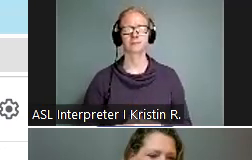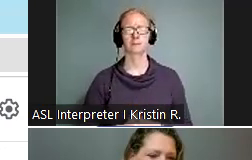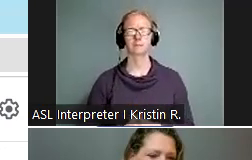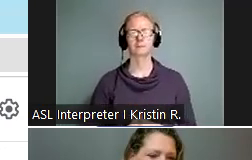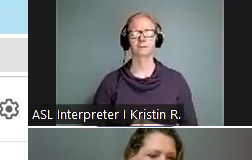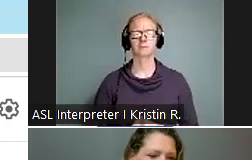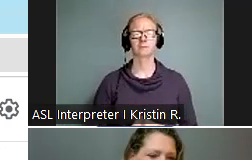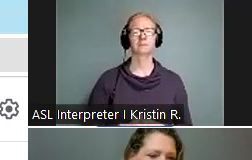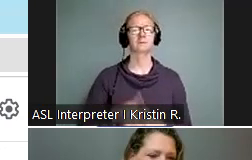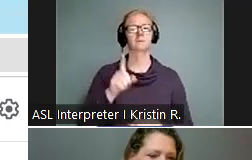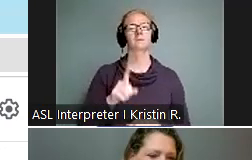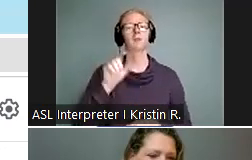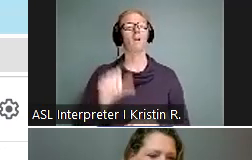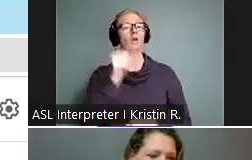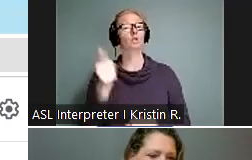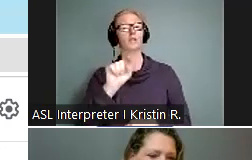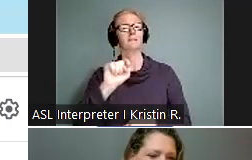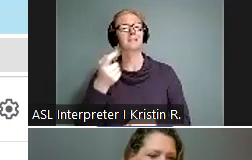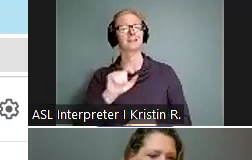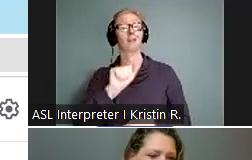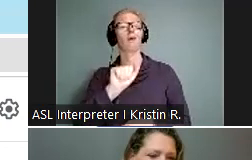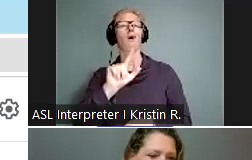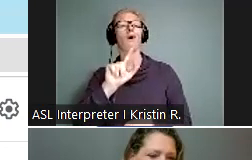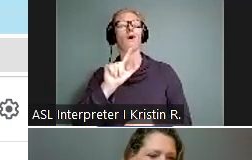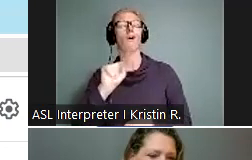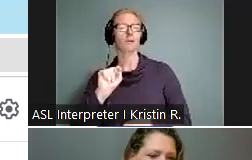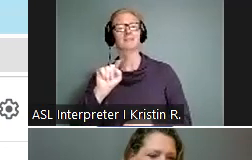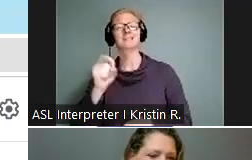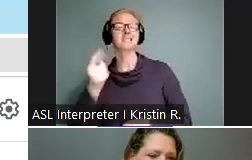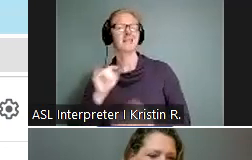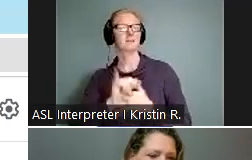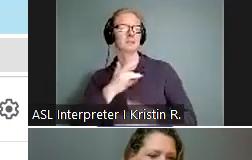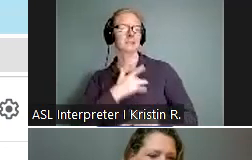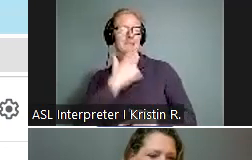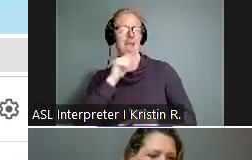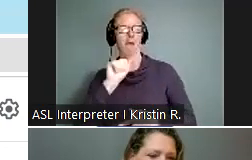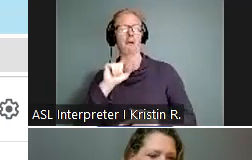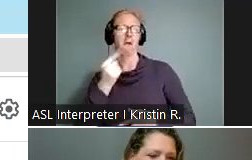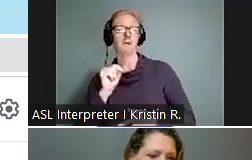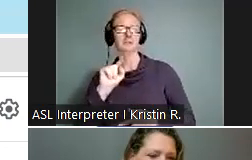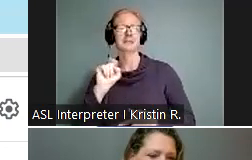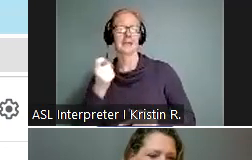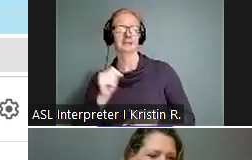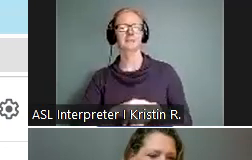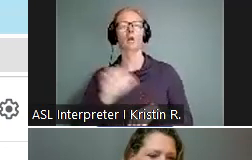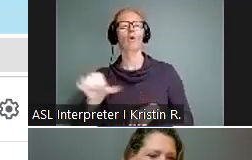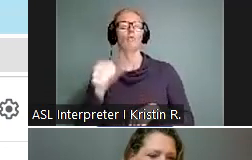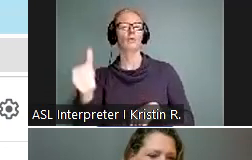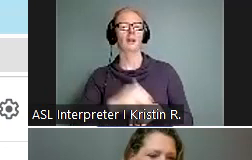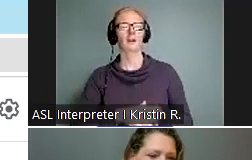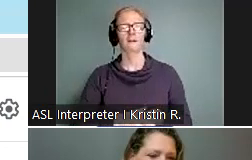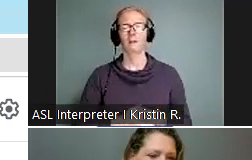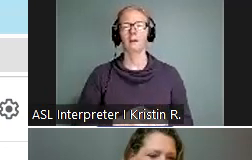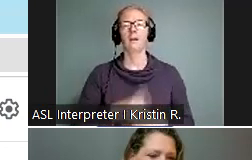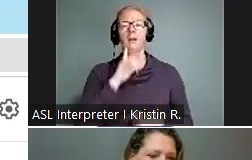This one talks about alternative text, or alt text as we commonly refer to it as, and why it's important. This one